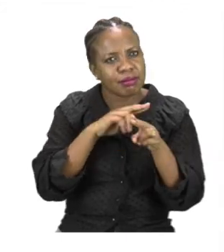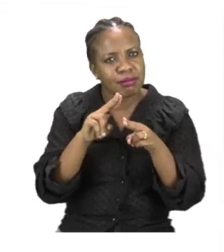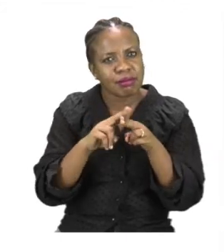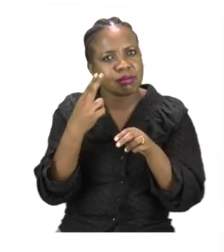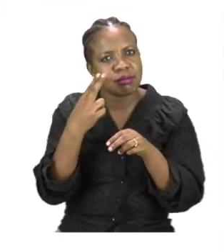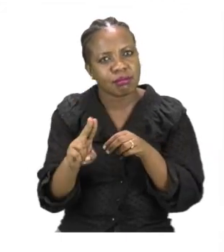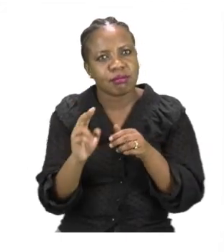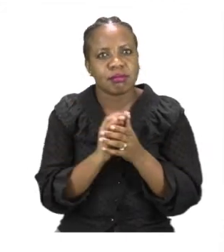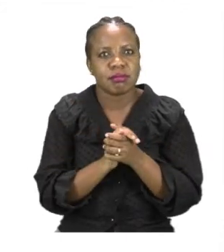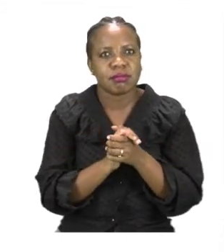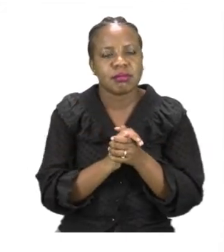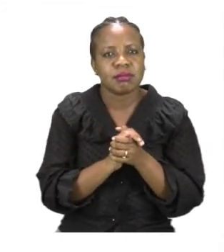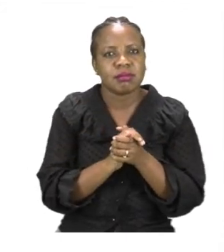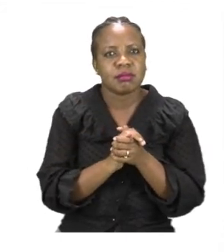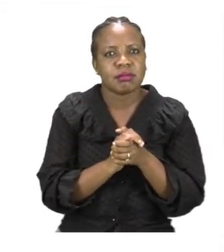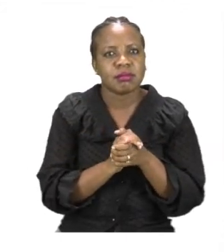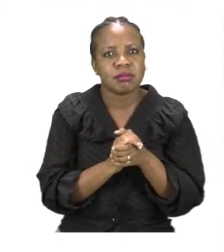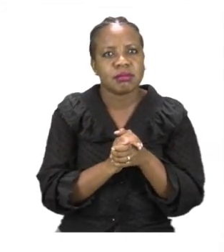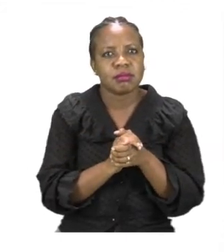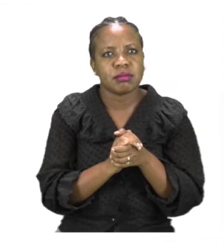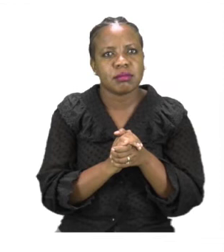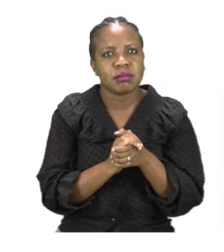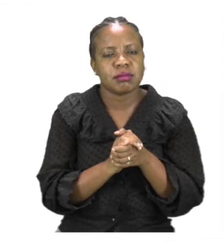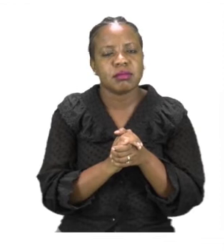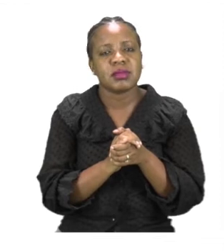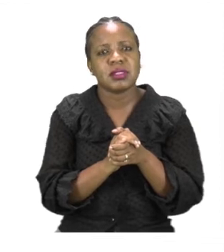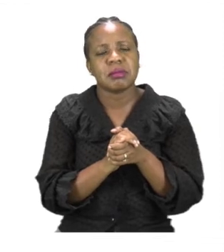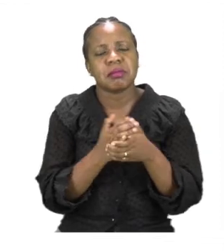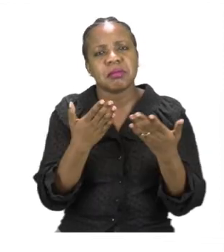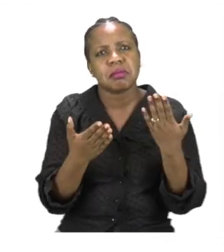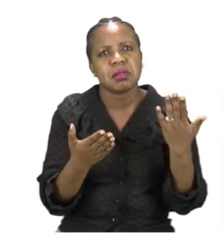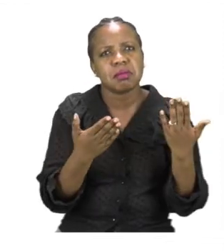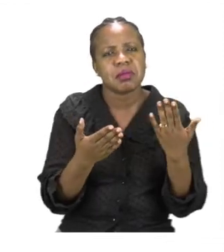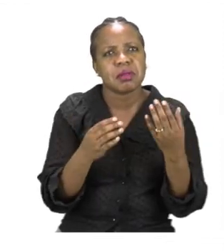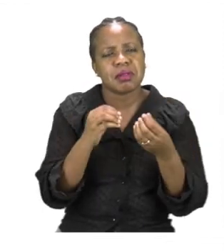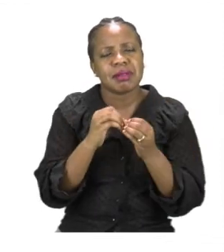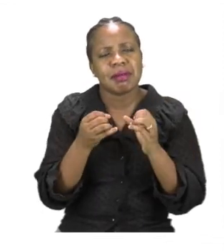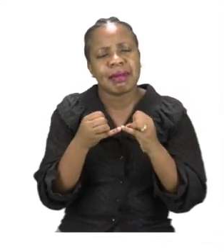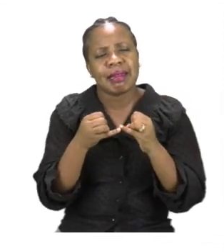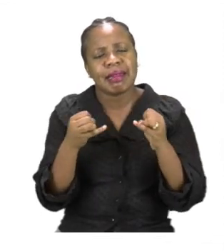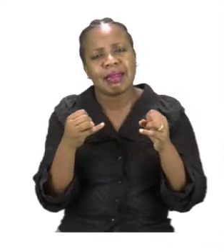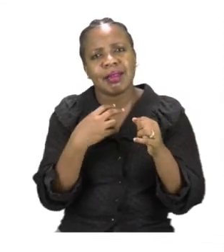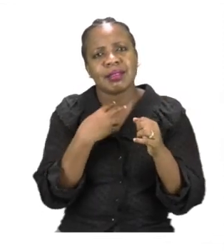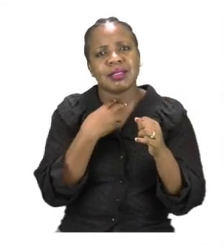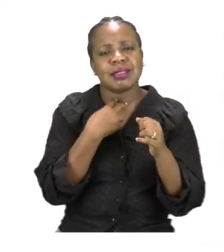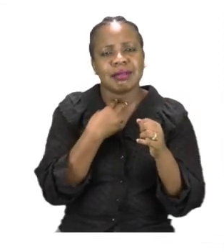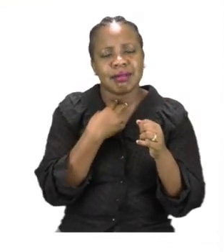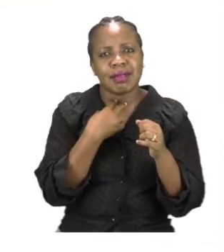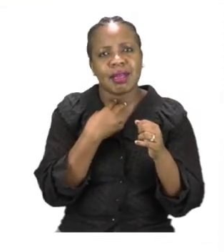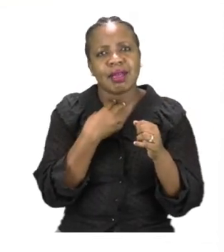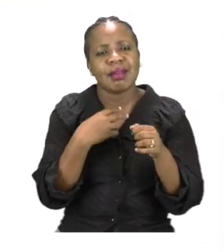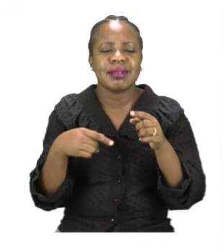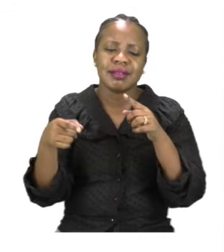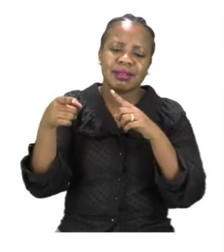not sure about your answer, you can go ahead and try again. So make sure that you use your number